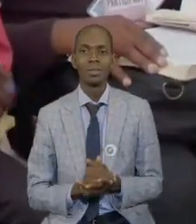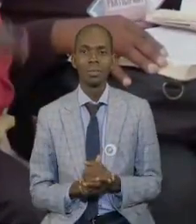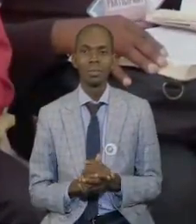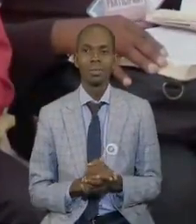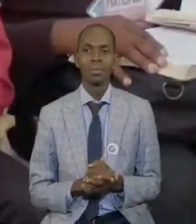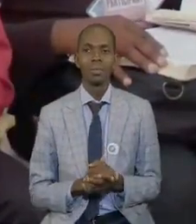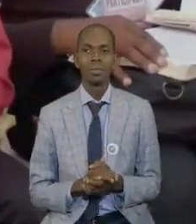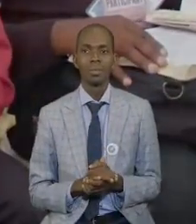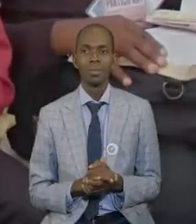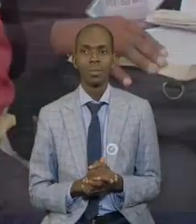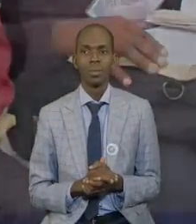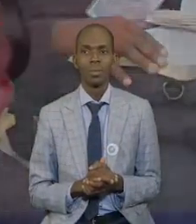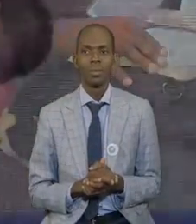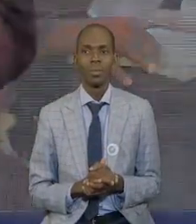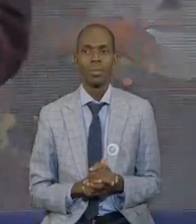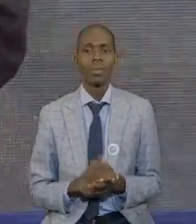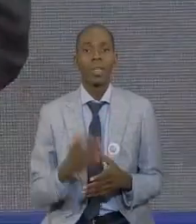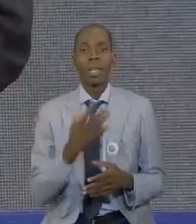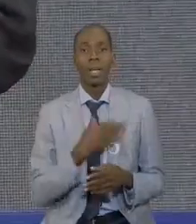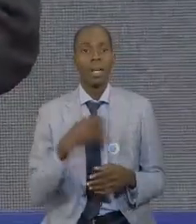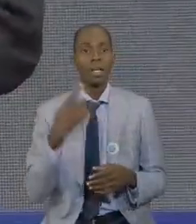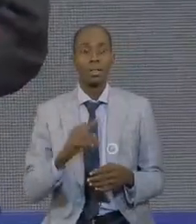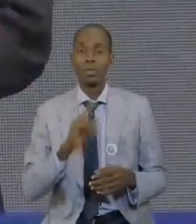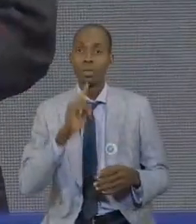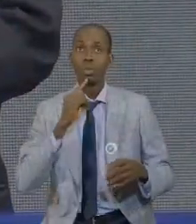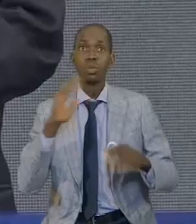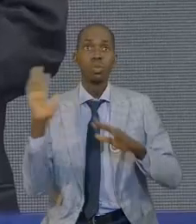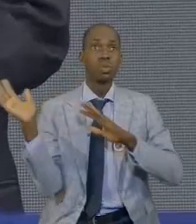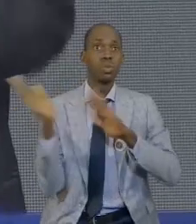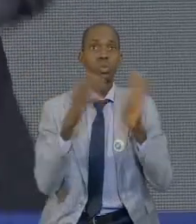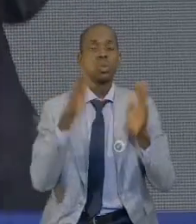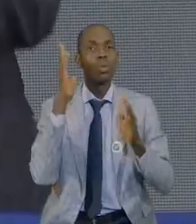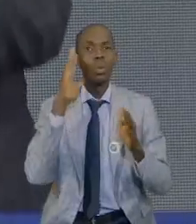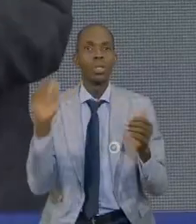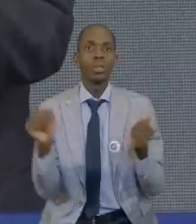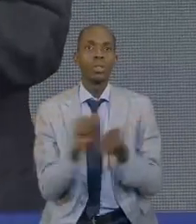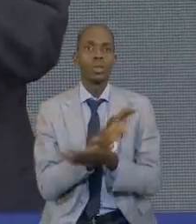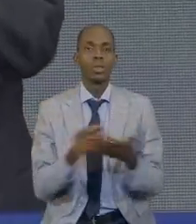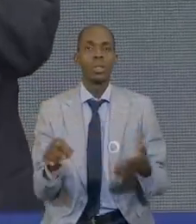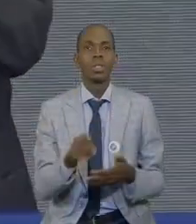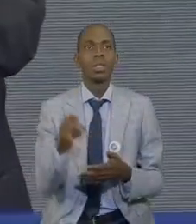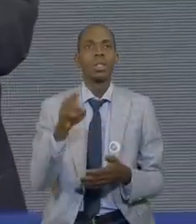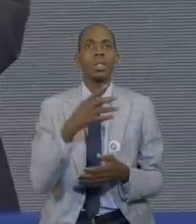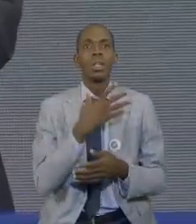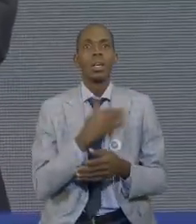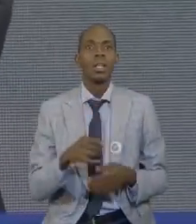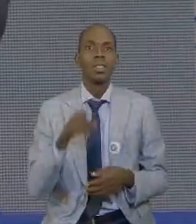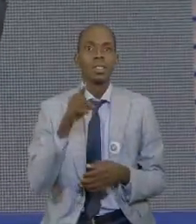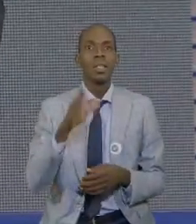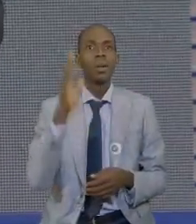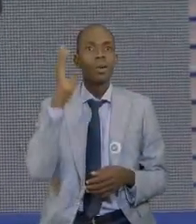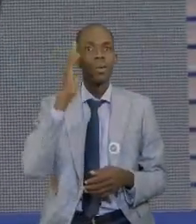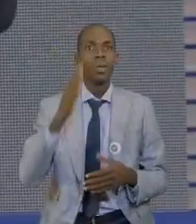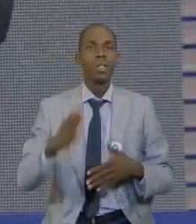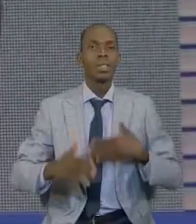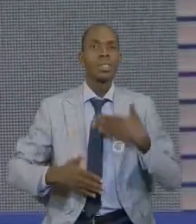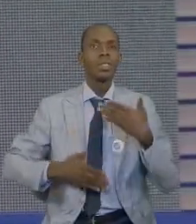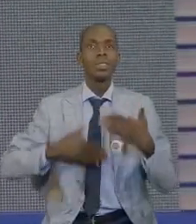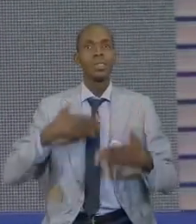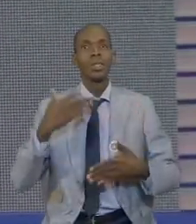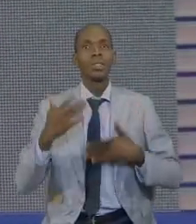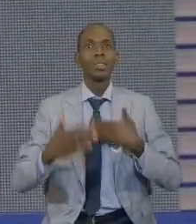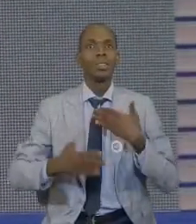at the world we shall scattered them and thou shalt Rejoice Rejoice